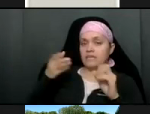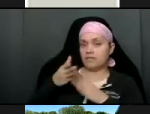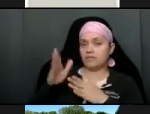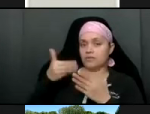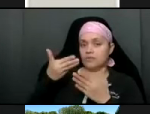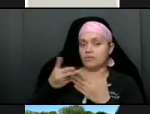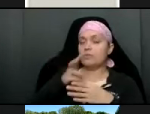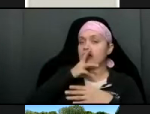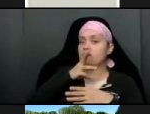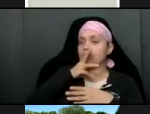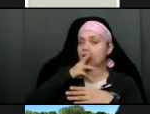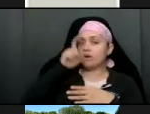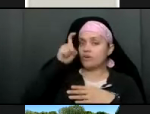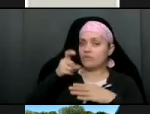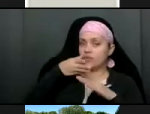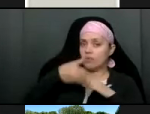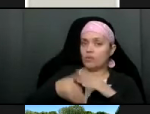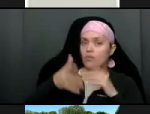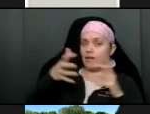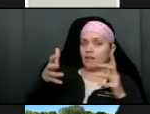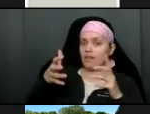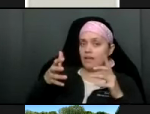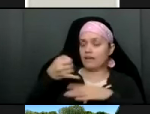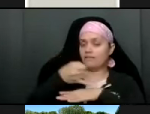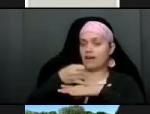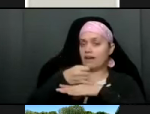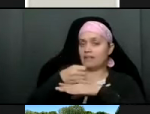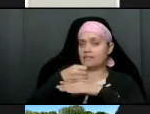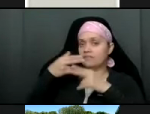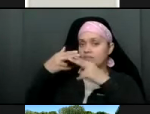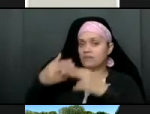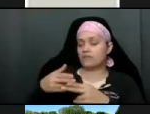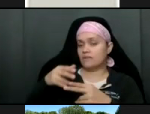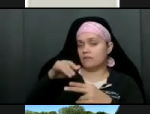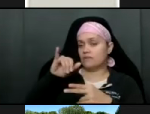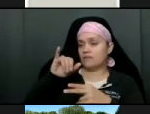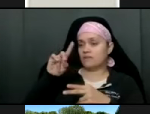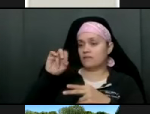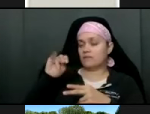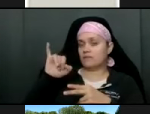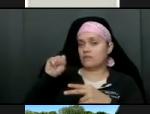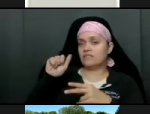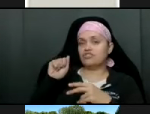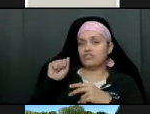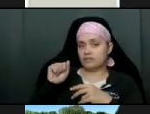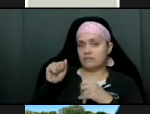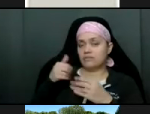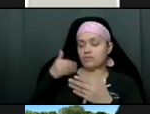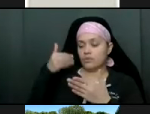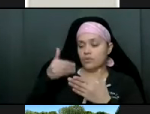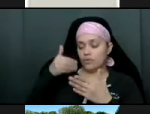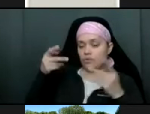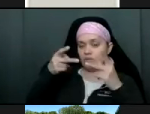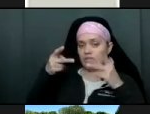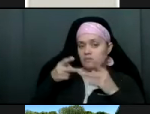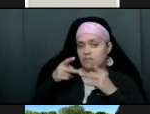by water, you have to go through lots of islands of what is now Indonesia. So the closest places